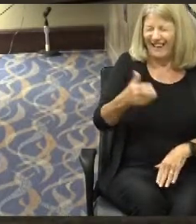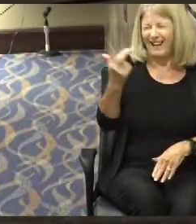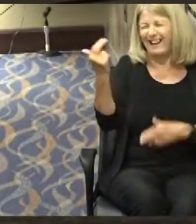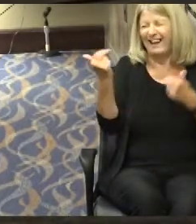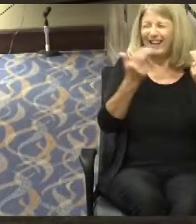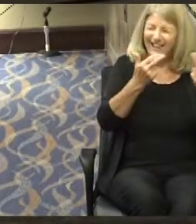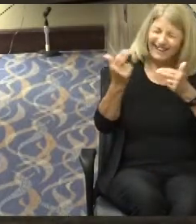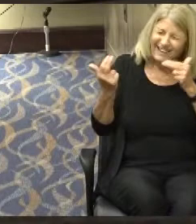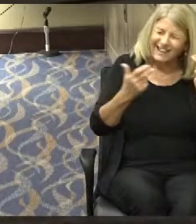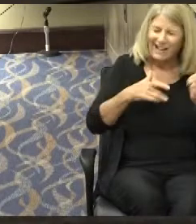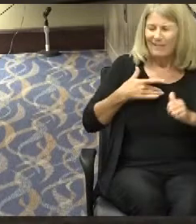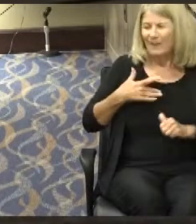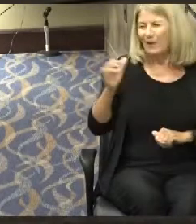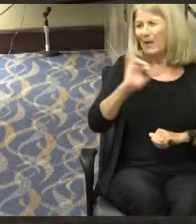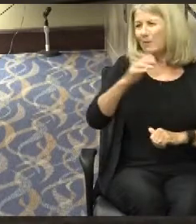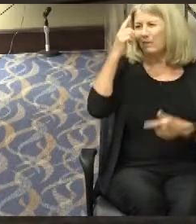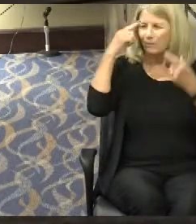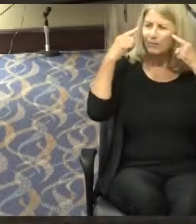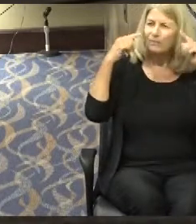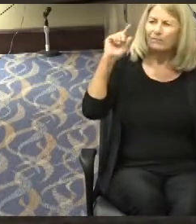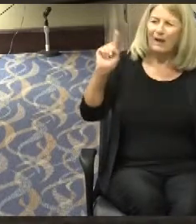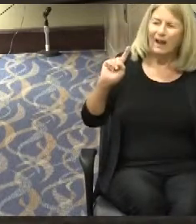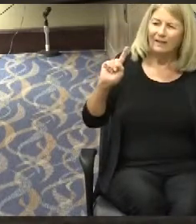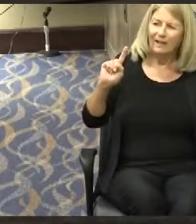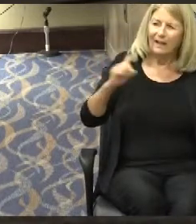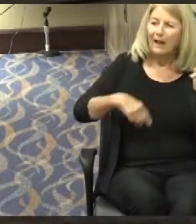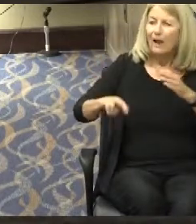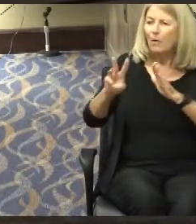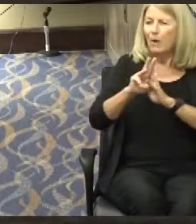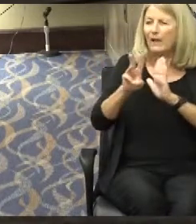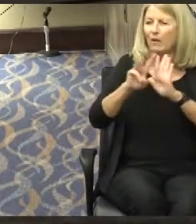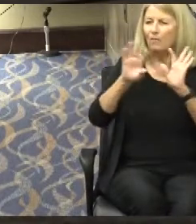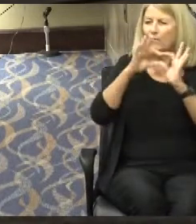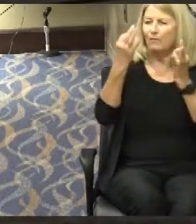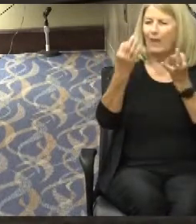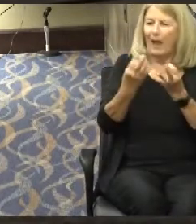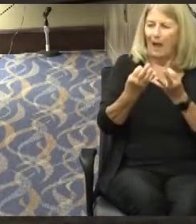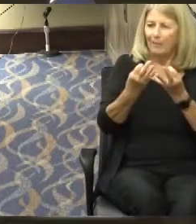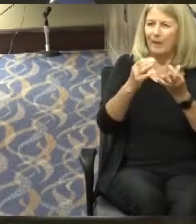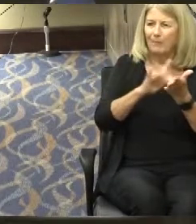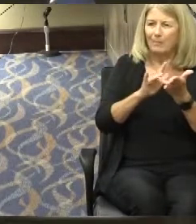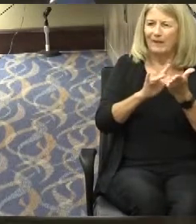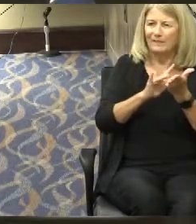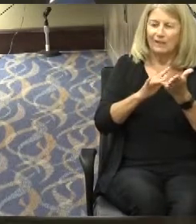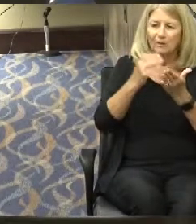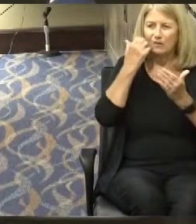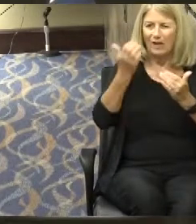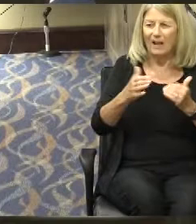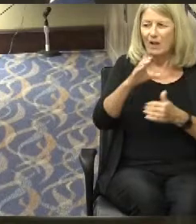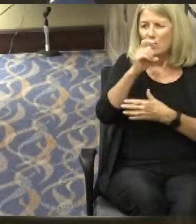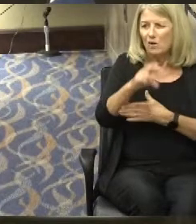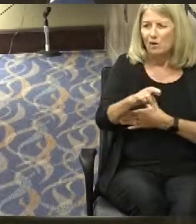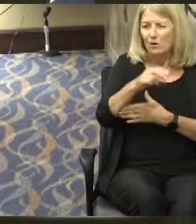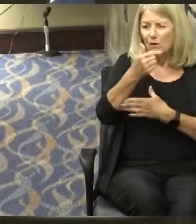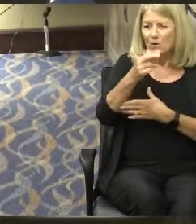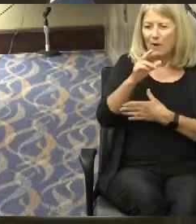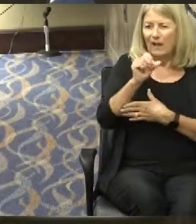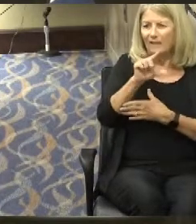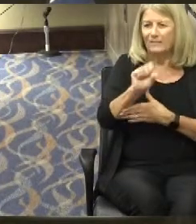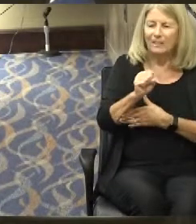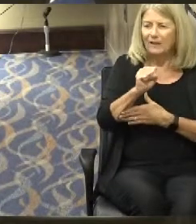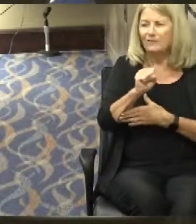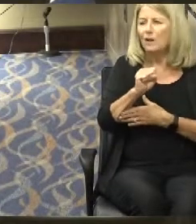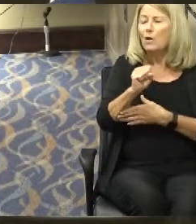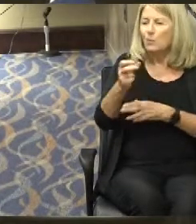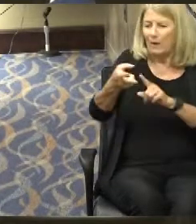I feel like we are finally putting Waco Family Medicine to shame. I feel like Dr. Griggs was really recruiting the best in the community